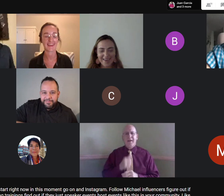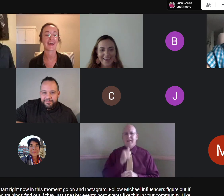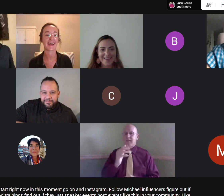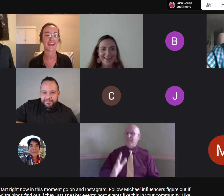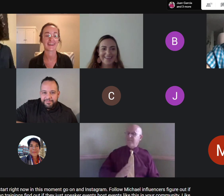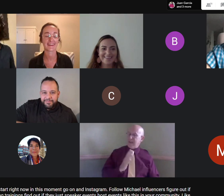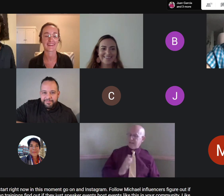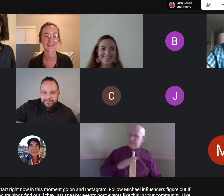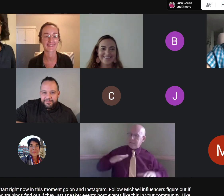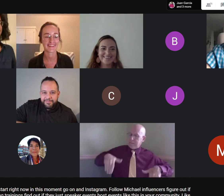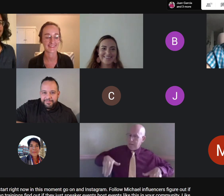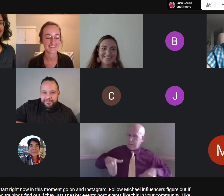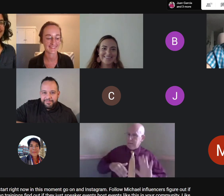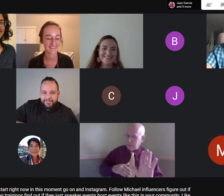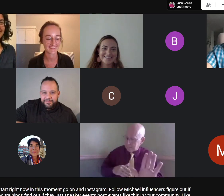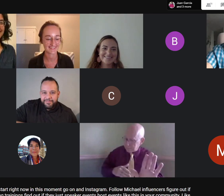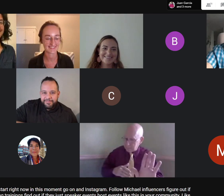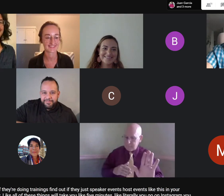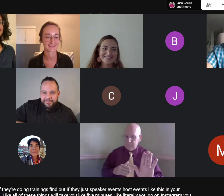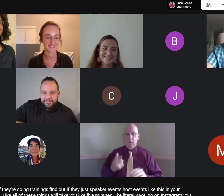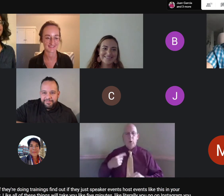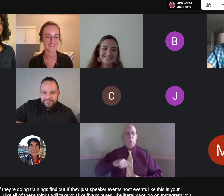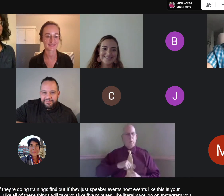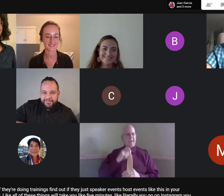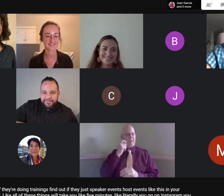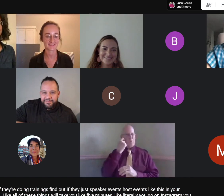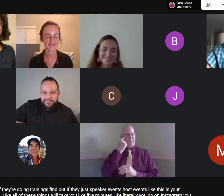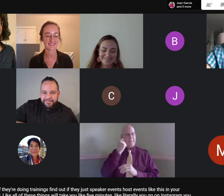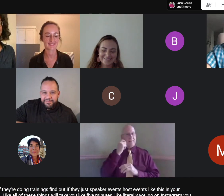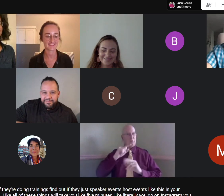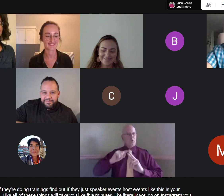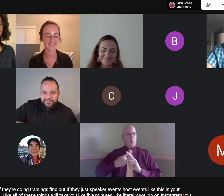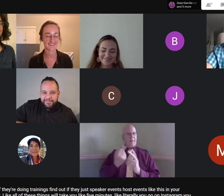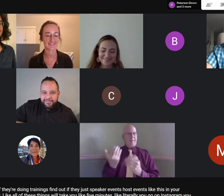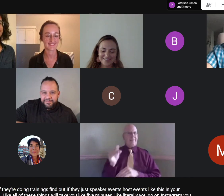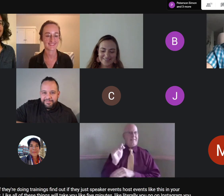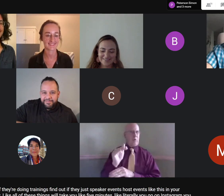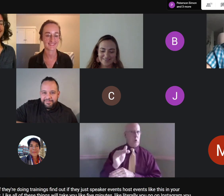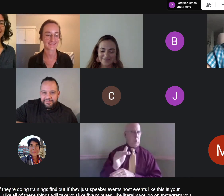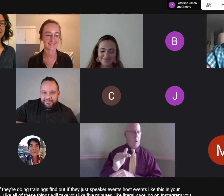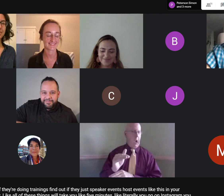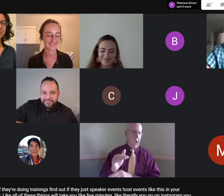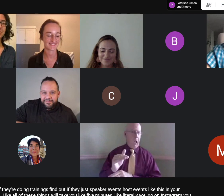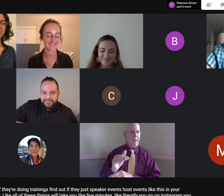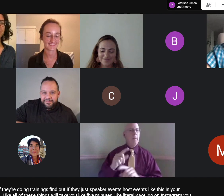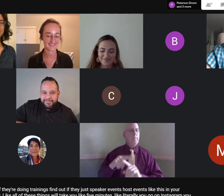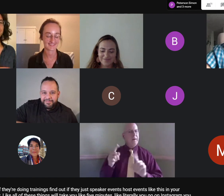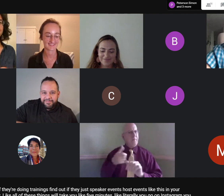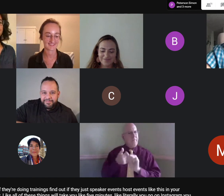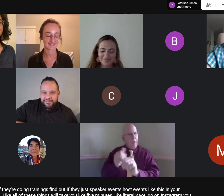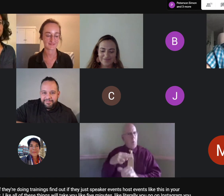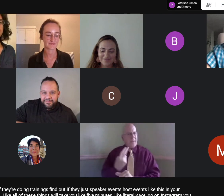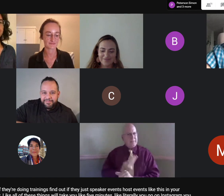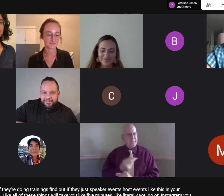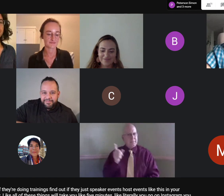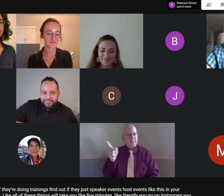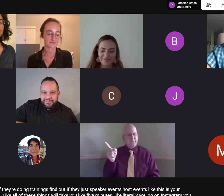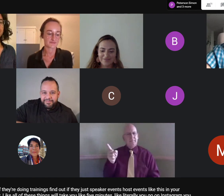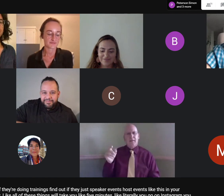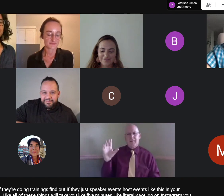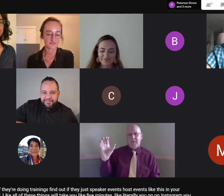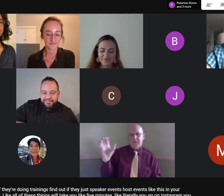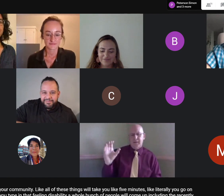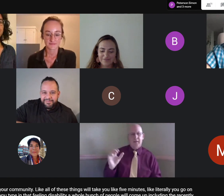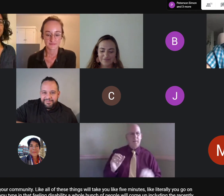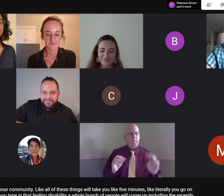yet. We just like launched it this afternoon, okay? But go ahead and follow us there. Follow Katerina and myself